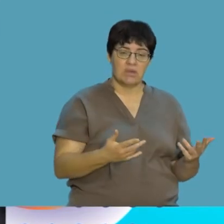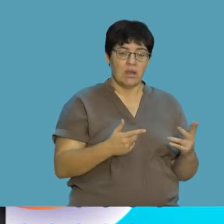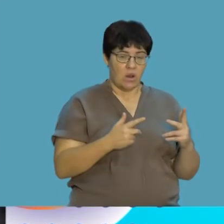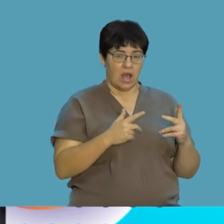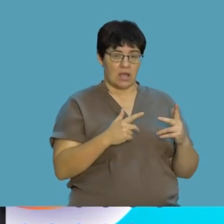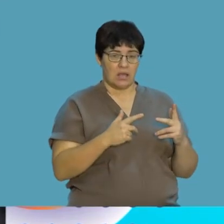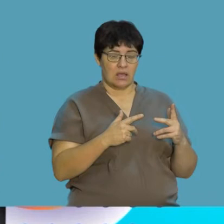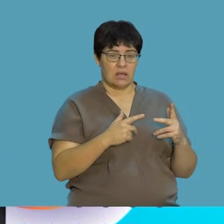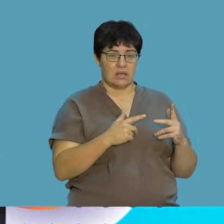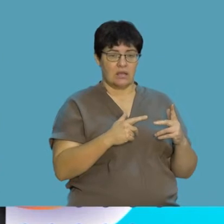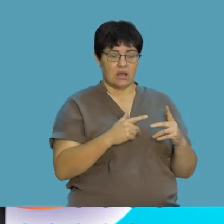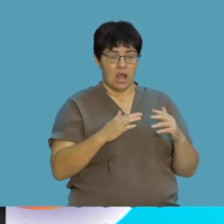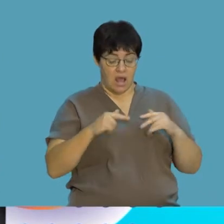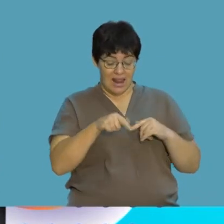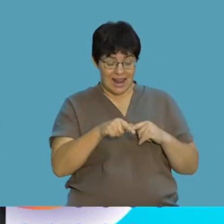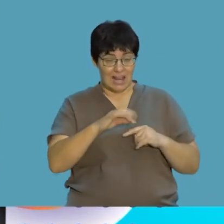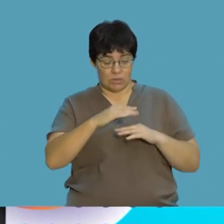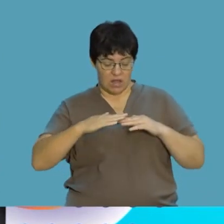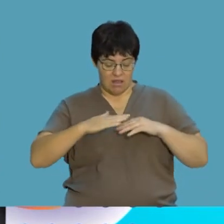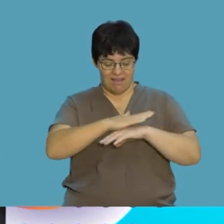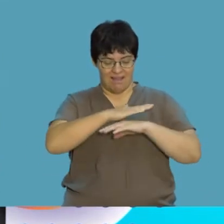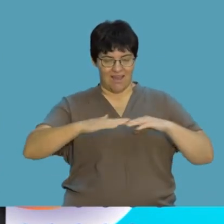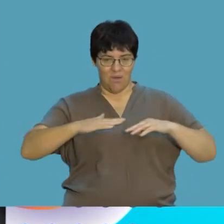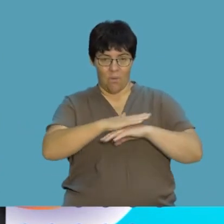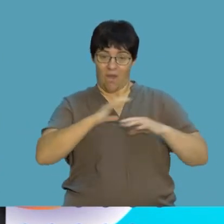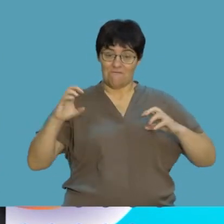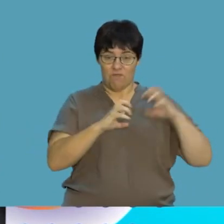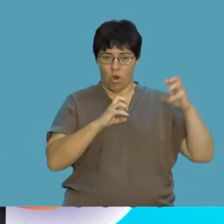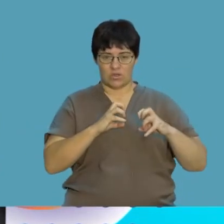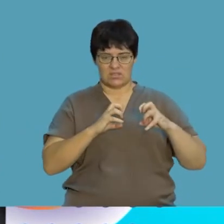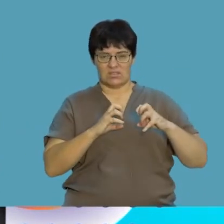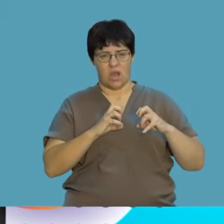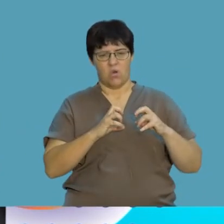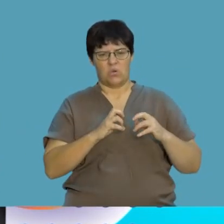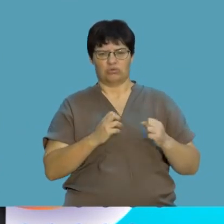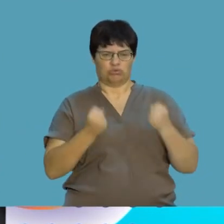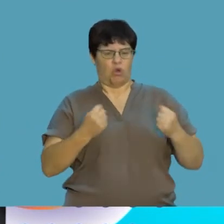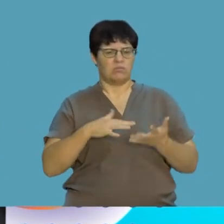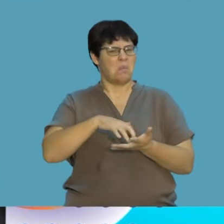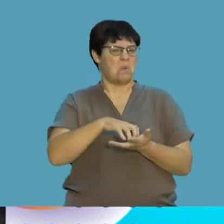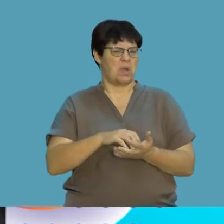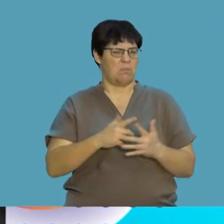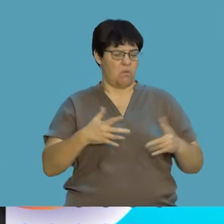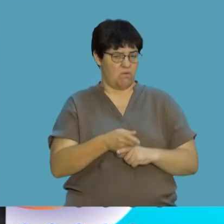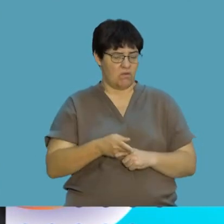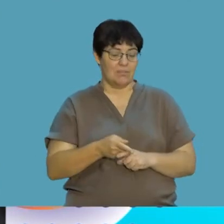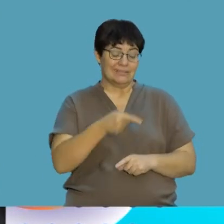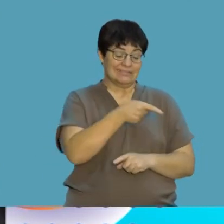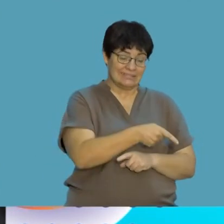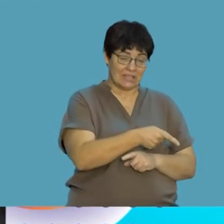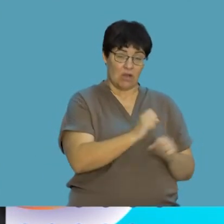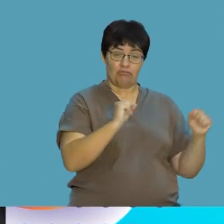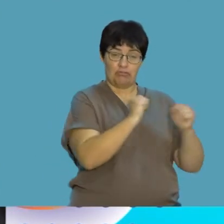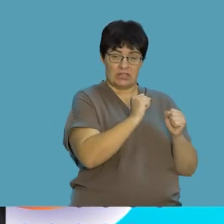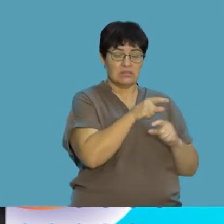actually sliding past each other because the forces are comparatively weaker. So when freezing takes place, it means the